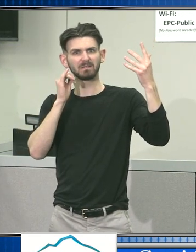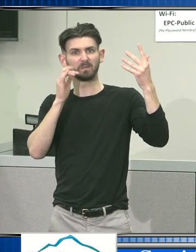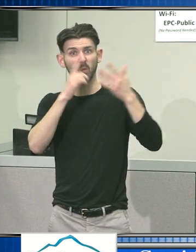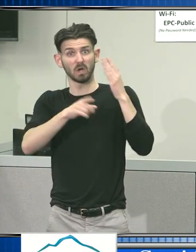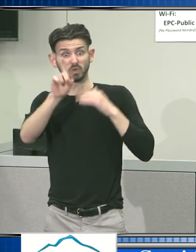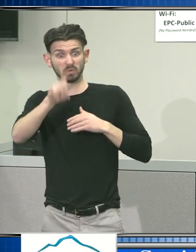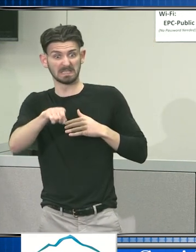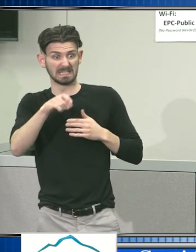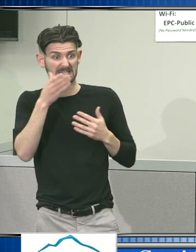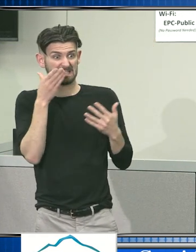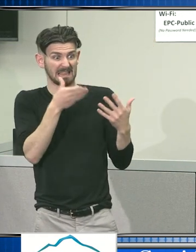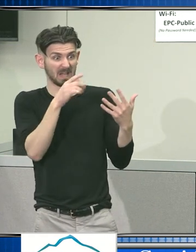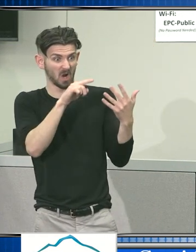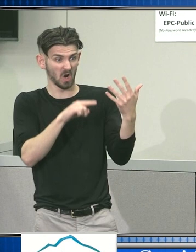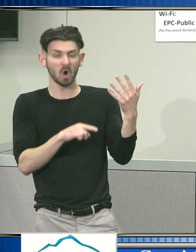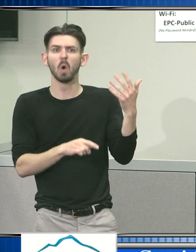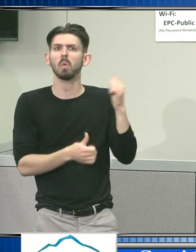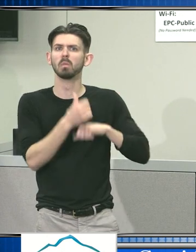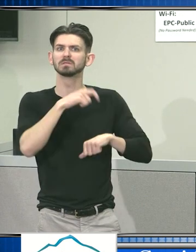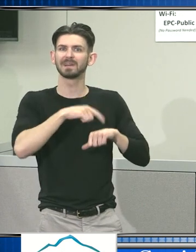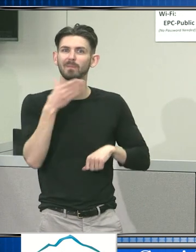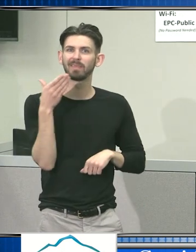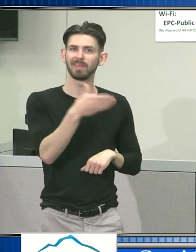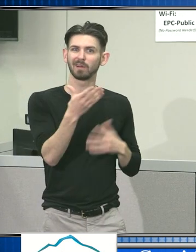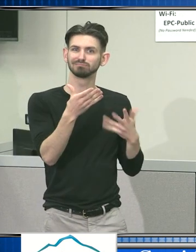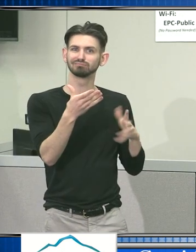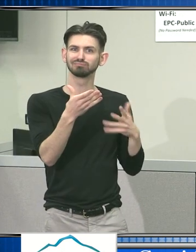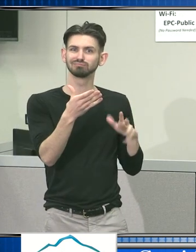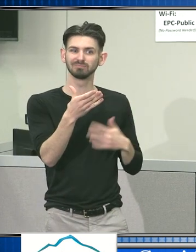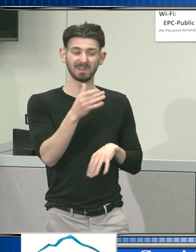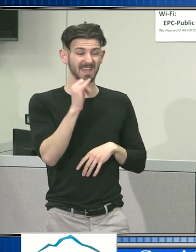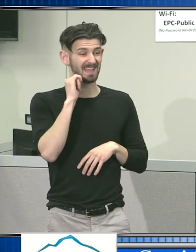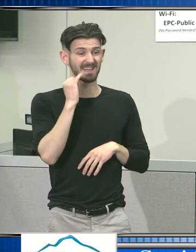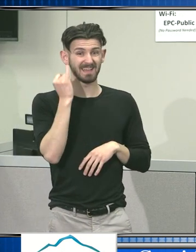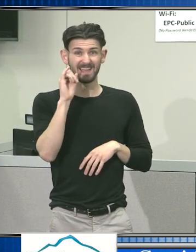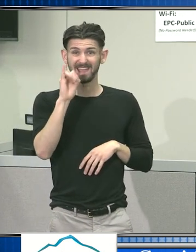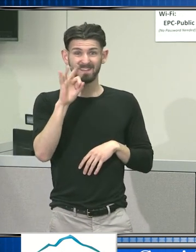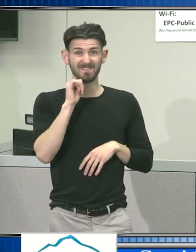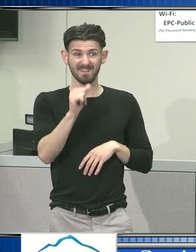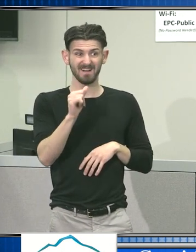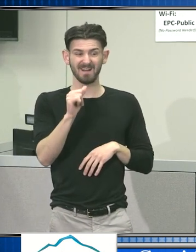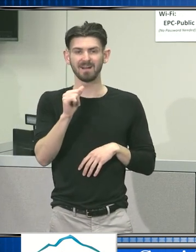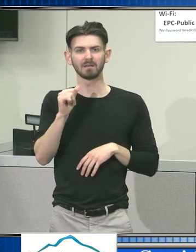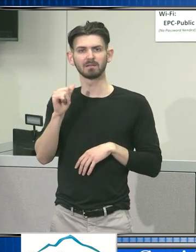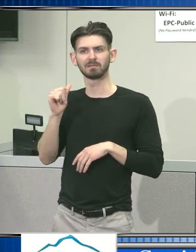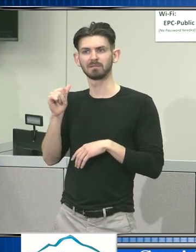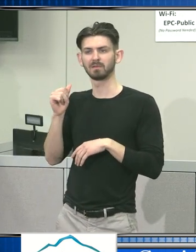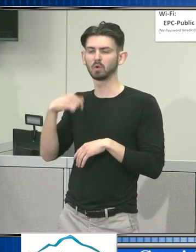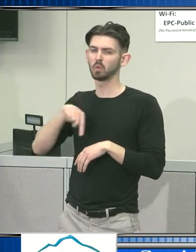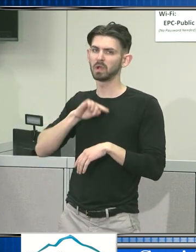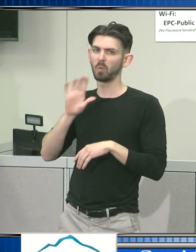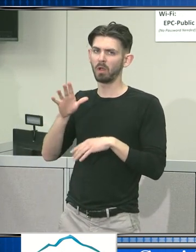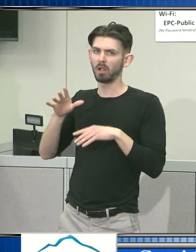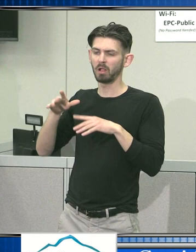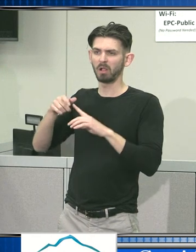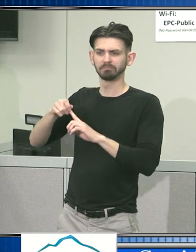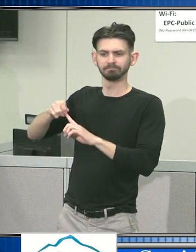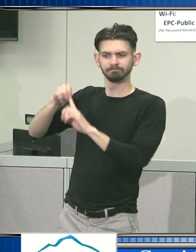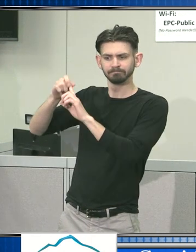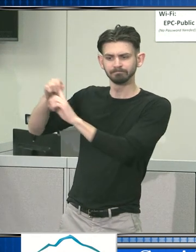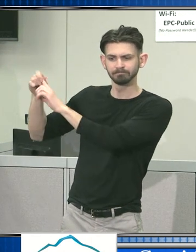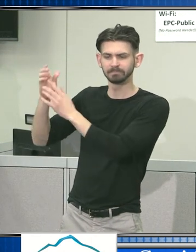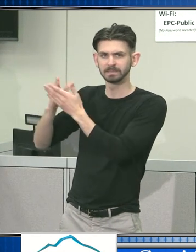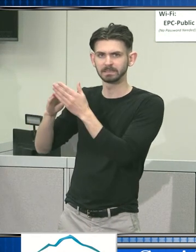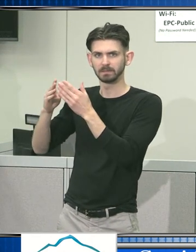most cases, it can. And if it can't, again, in very few and rare exceptions, we will be providing those services